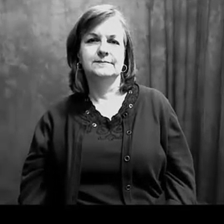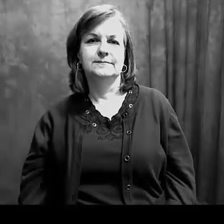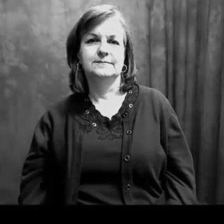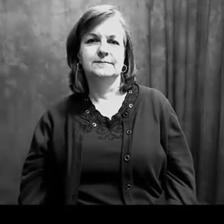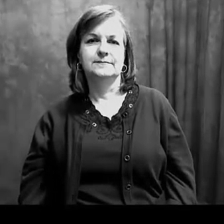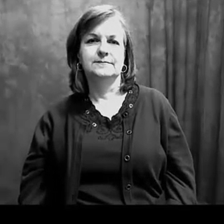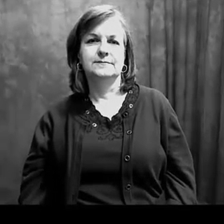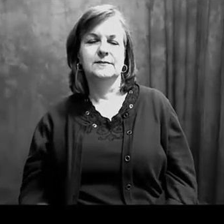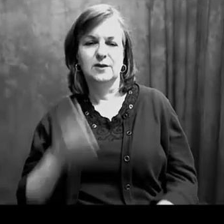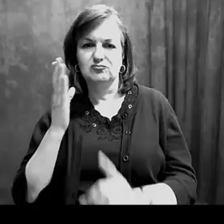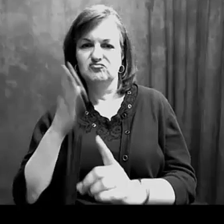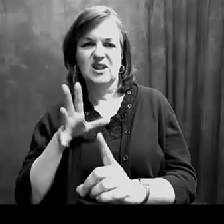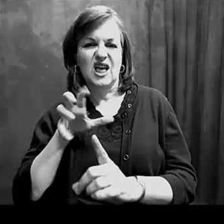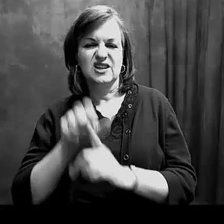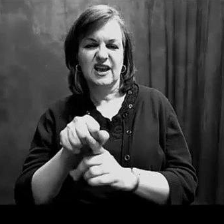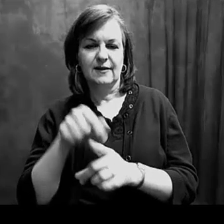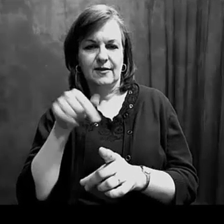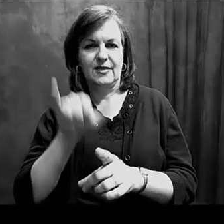on the antigen.